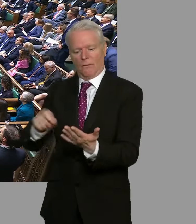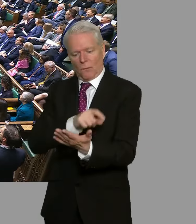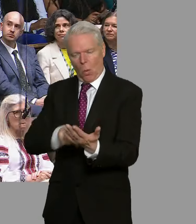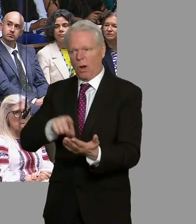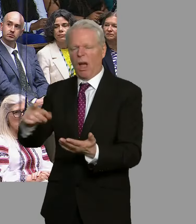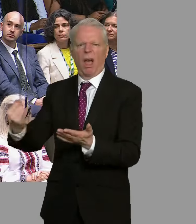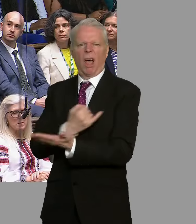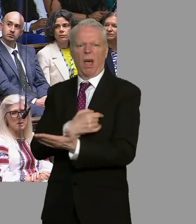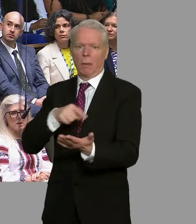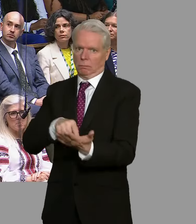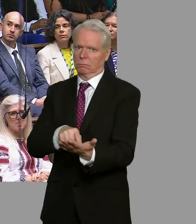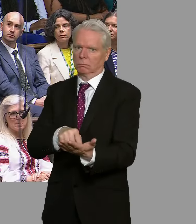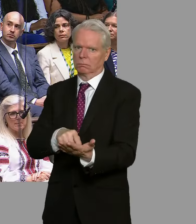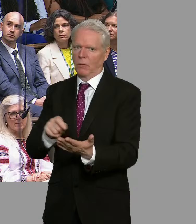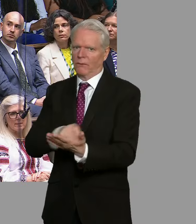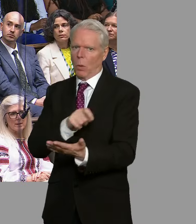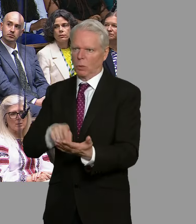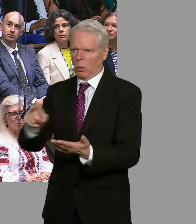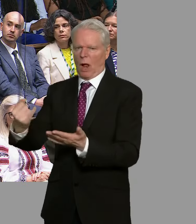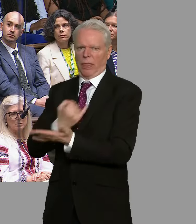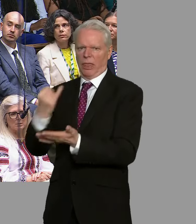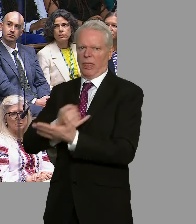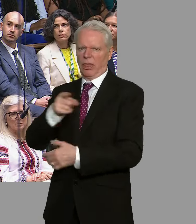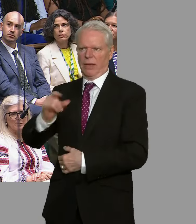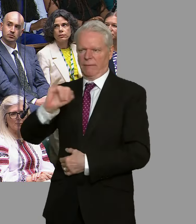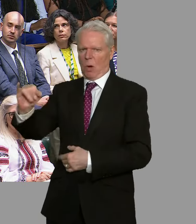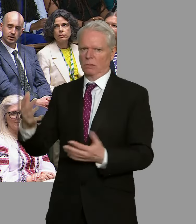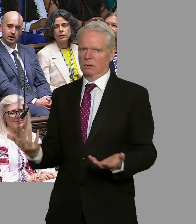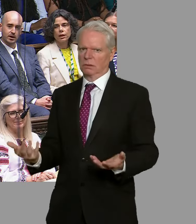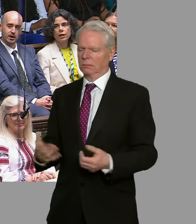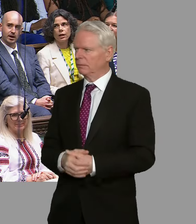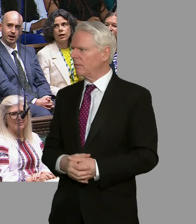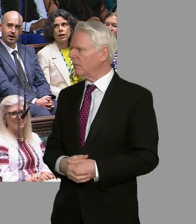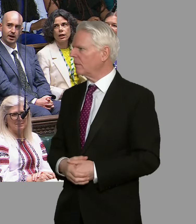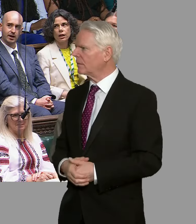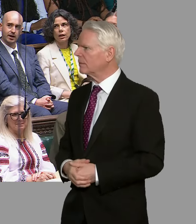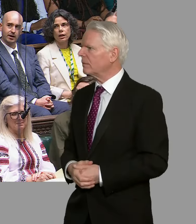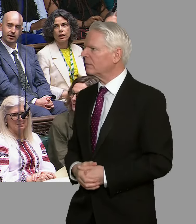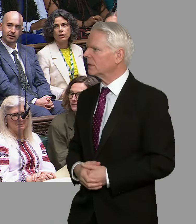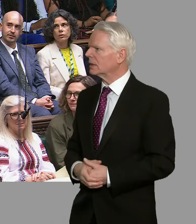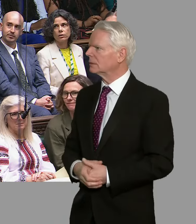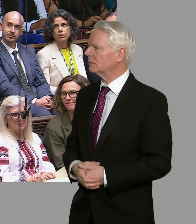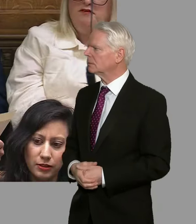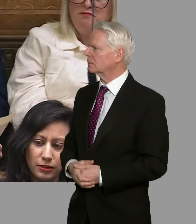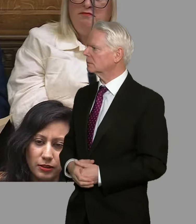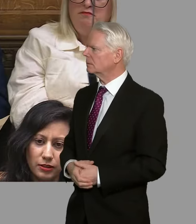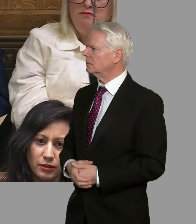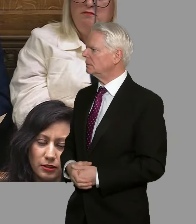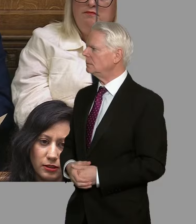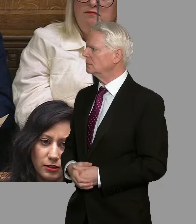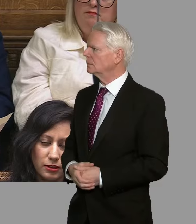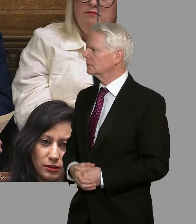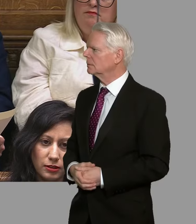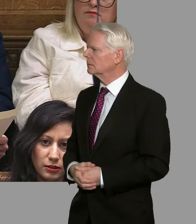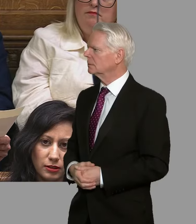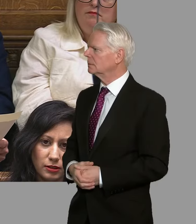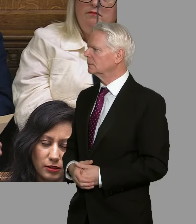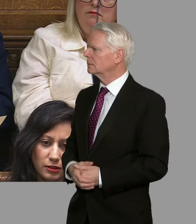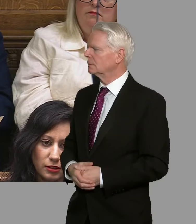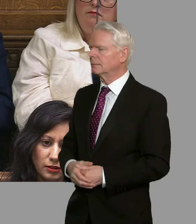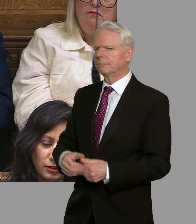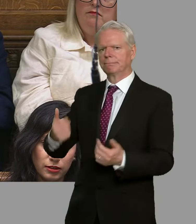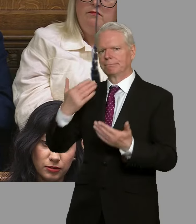been championing and backing our country's plumbers, builders, electricians and all trades. These are not the people just building Britain,